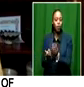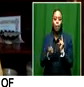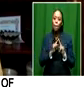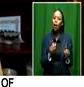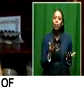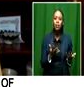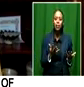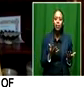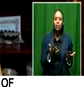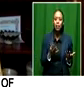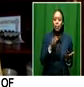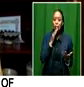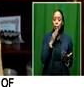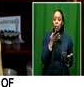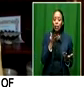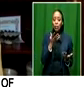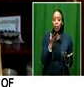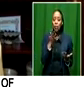And so you have this,